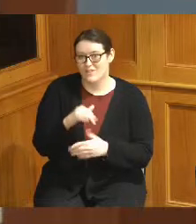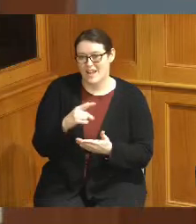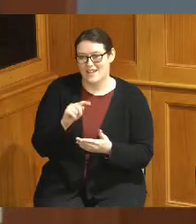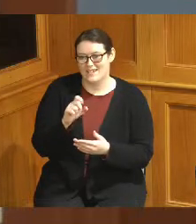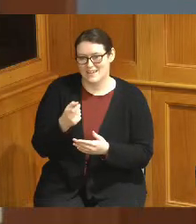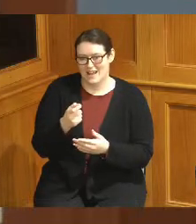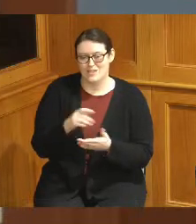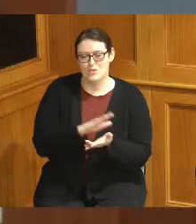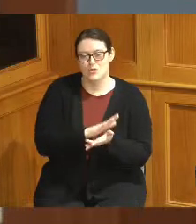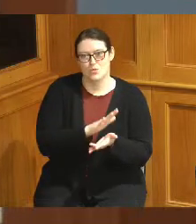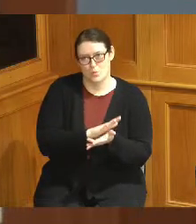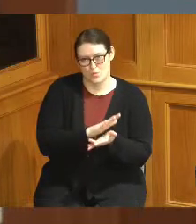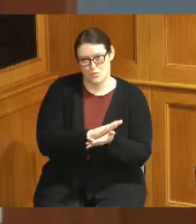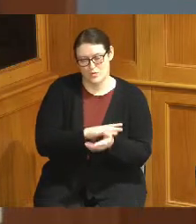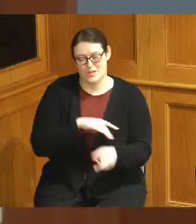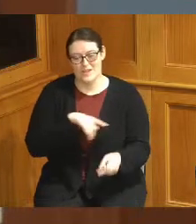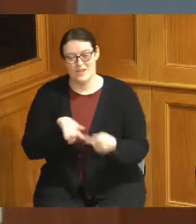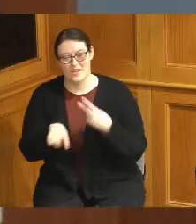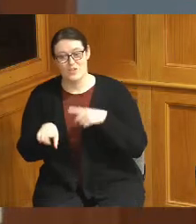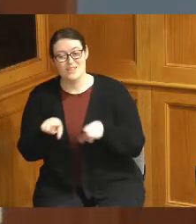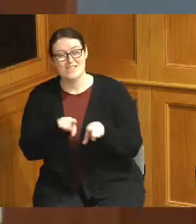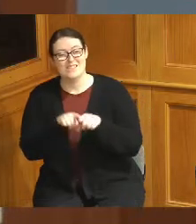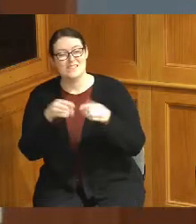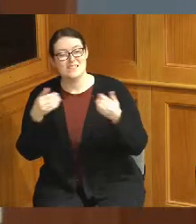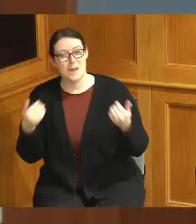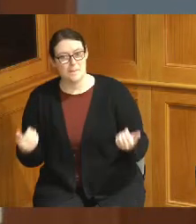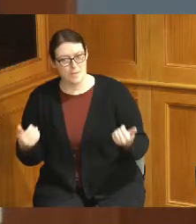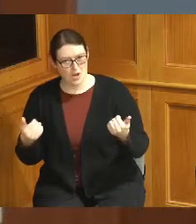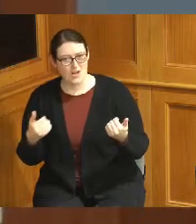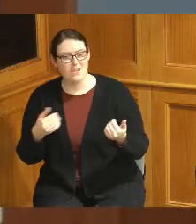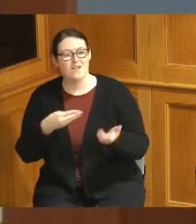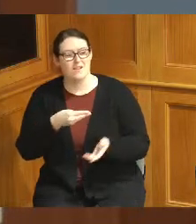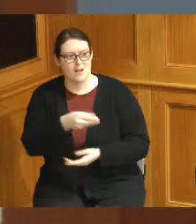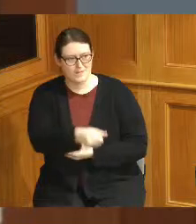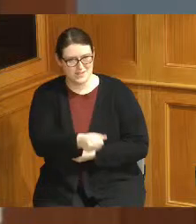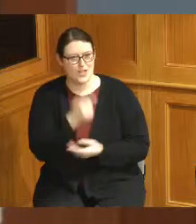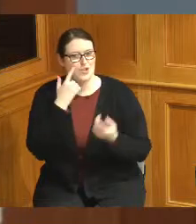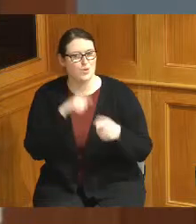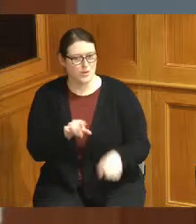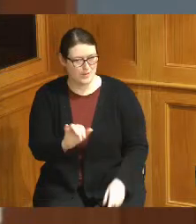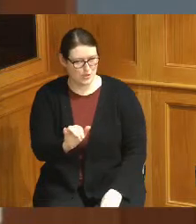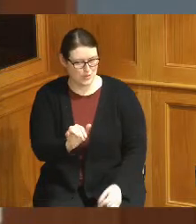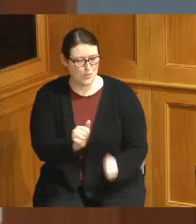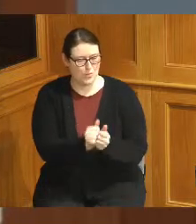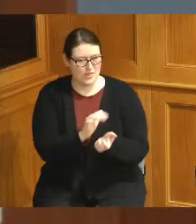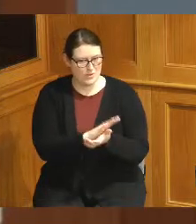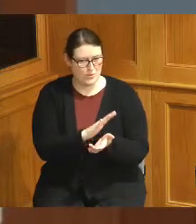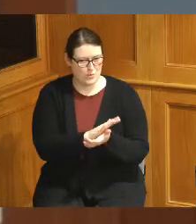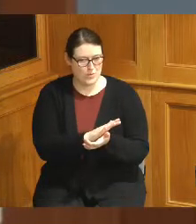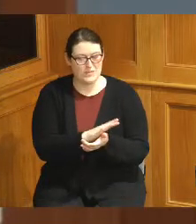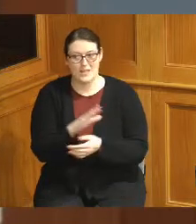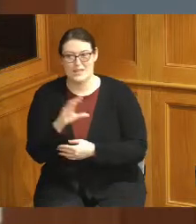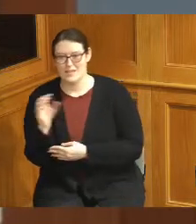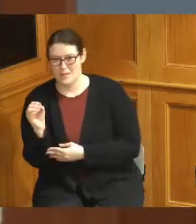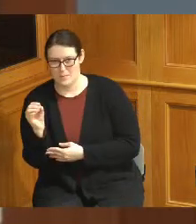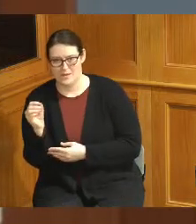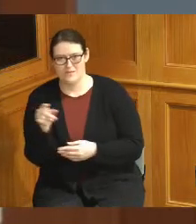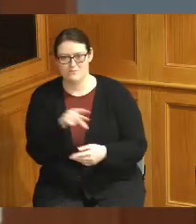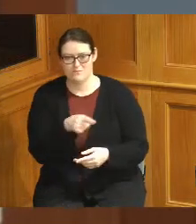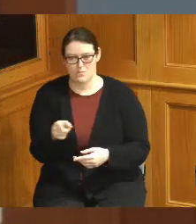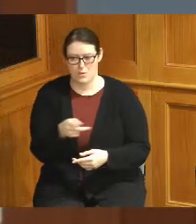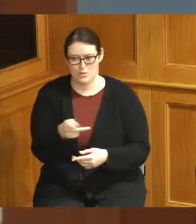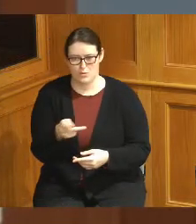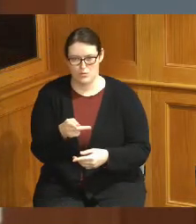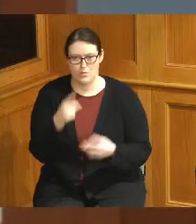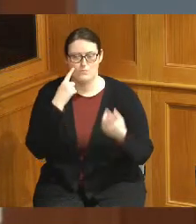a separate compensation agreement that the company has entered into with the schools. We want to make sure they're